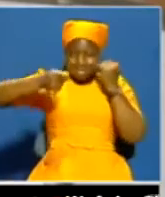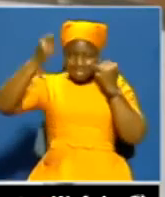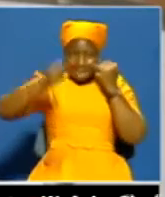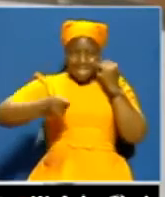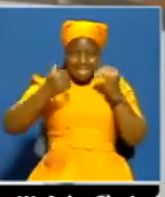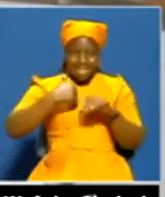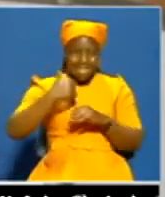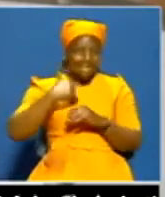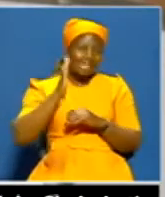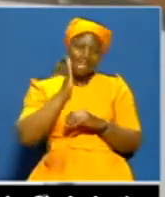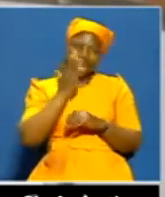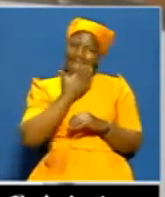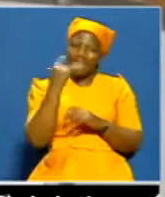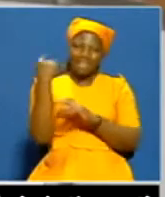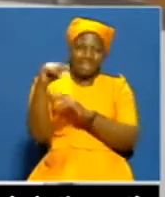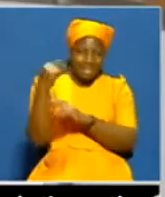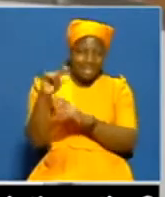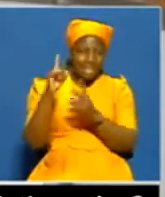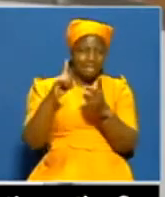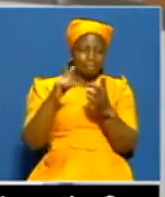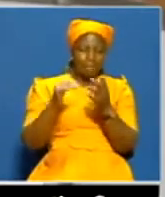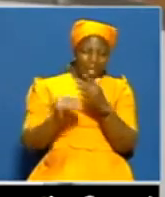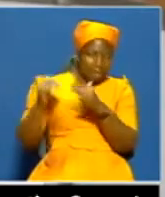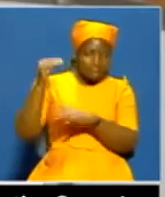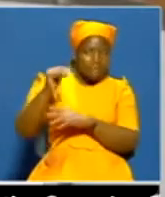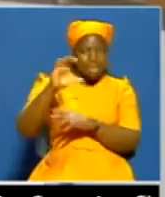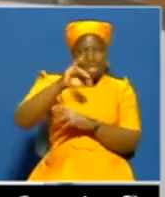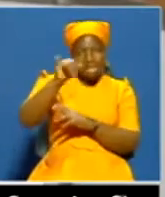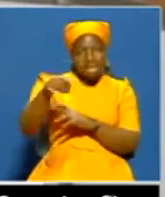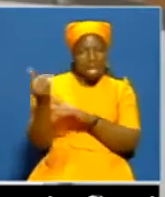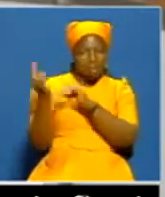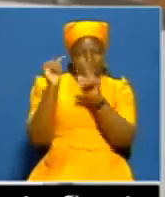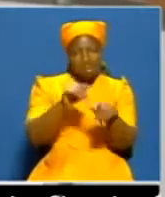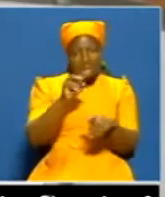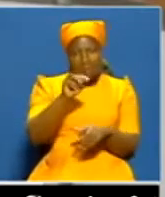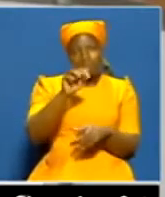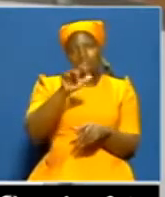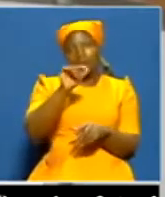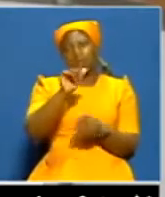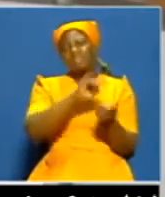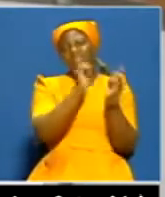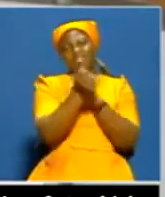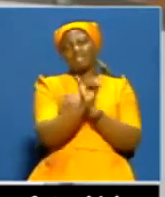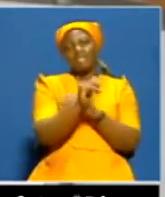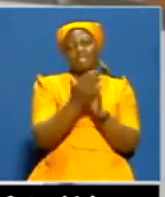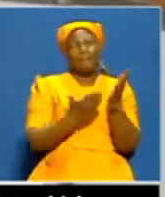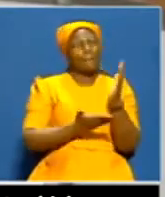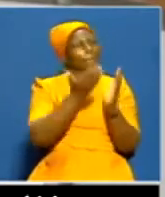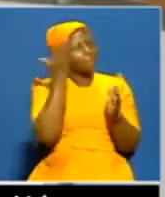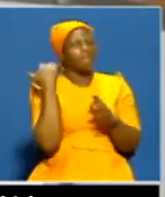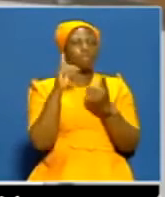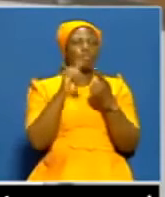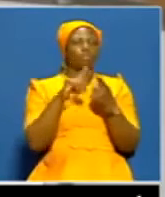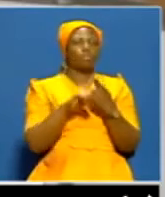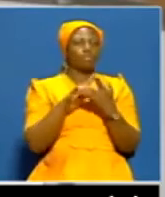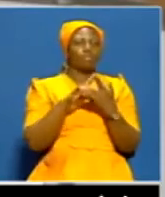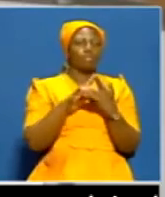color green. Then the next Chief Justice came in, David Maraga, and changed that immediately back to the